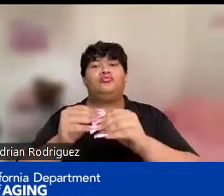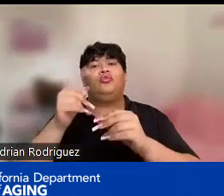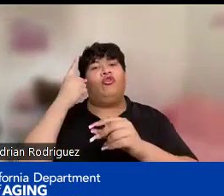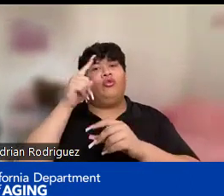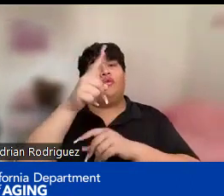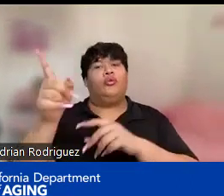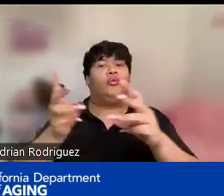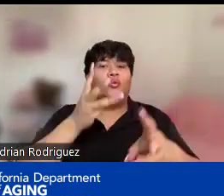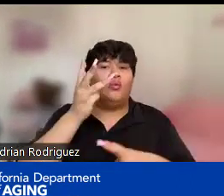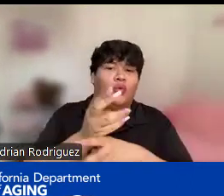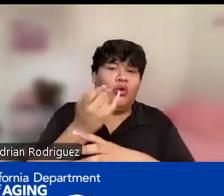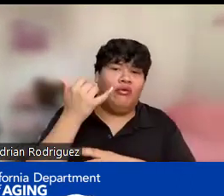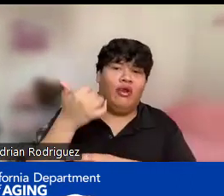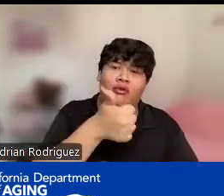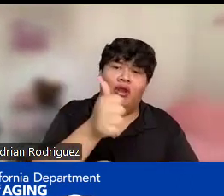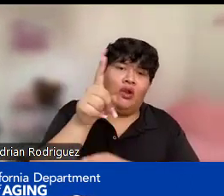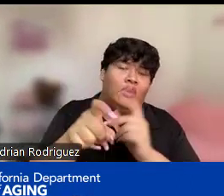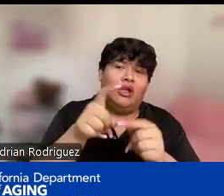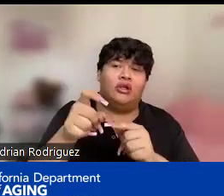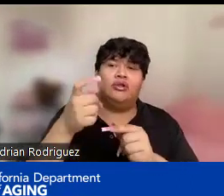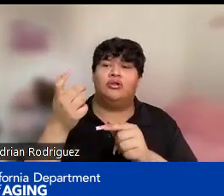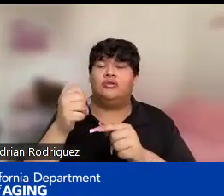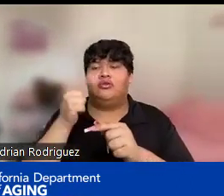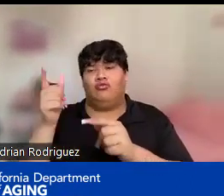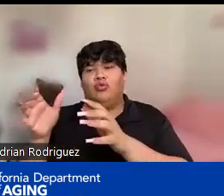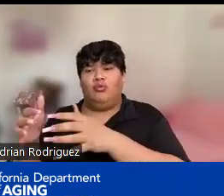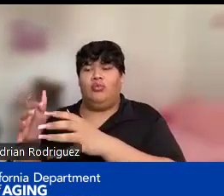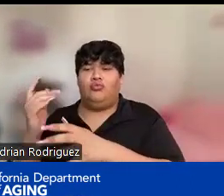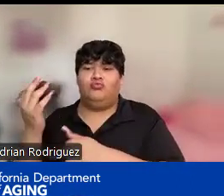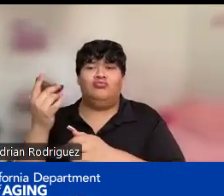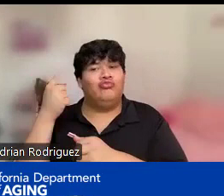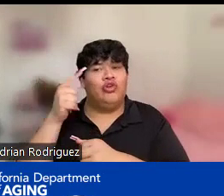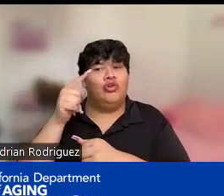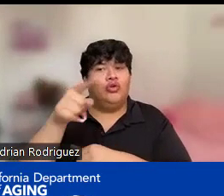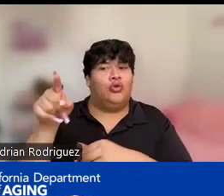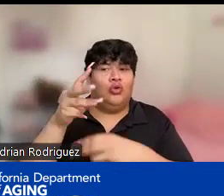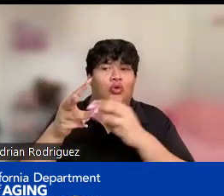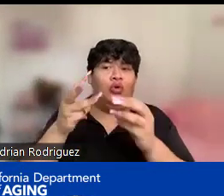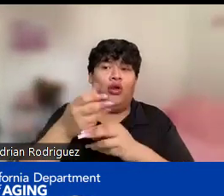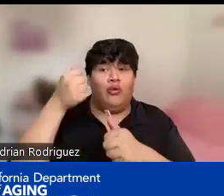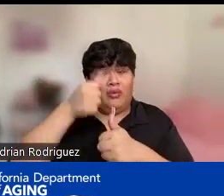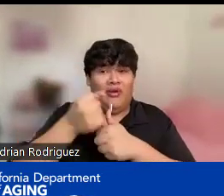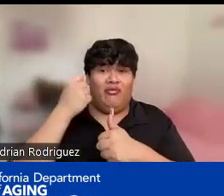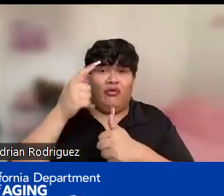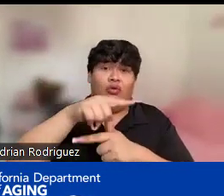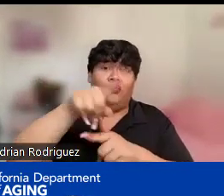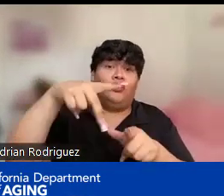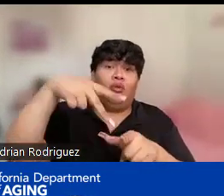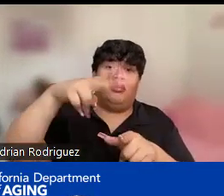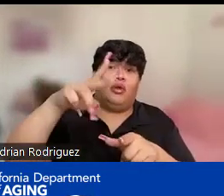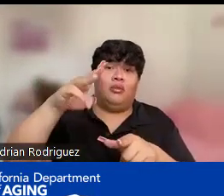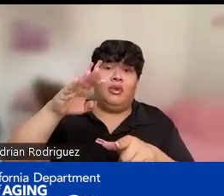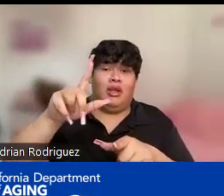to summarize what was heard today. Again, on the public side, if you would like to leave a